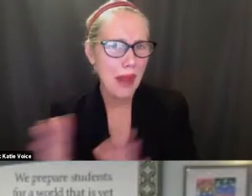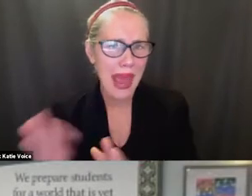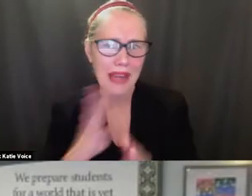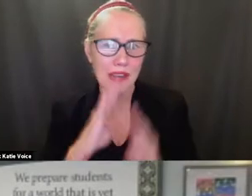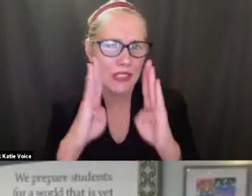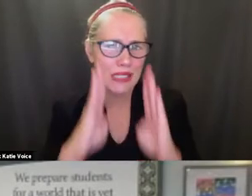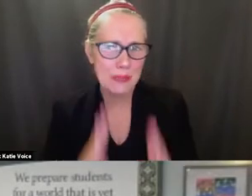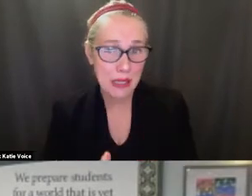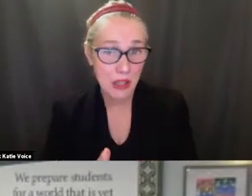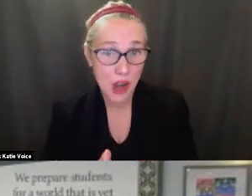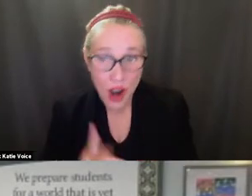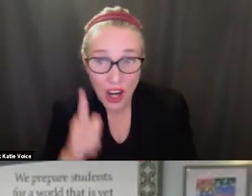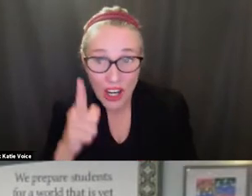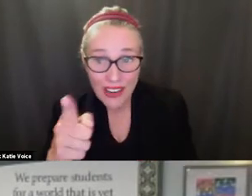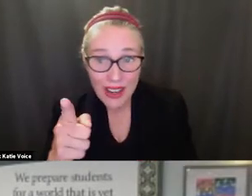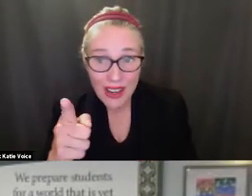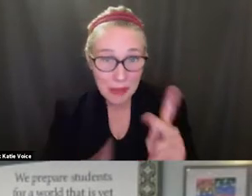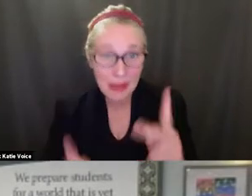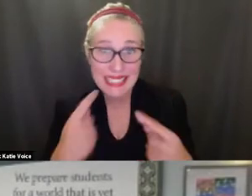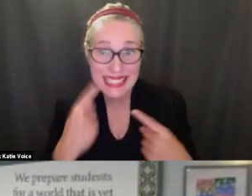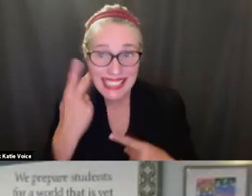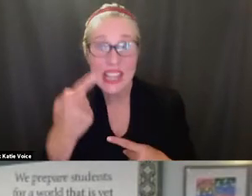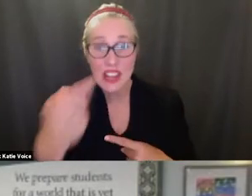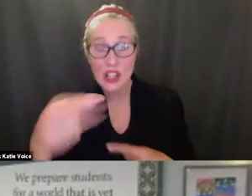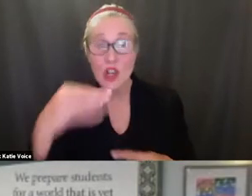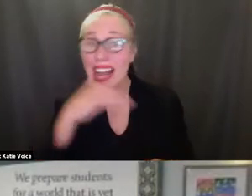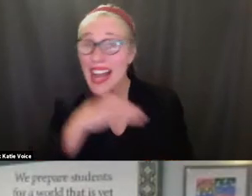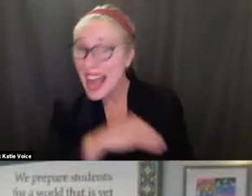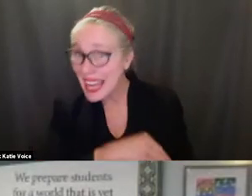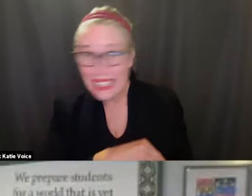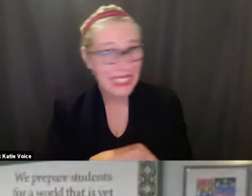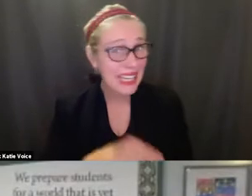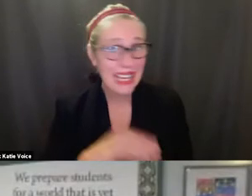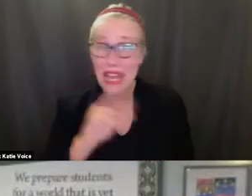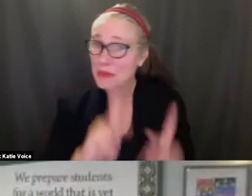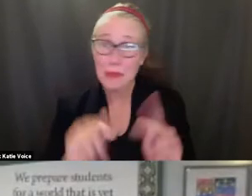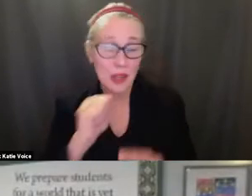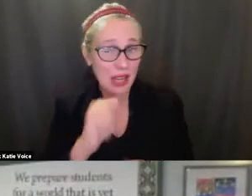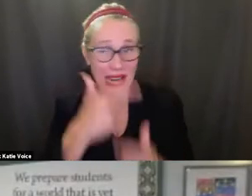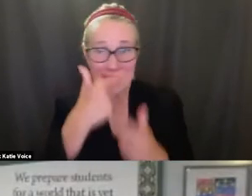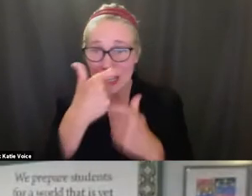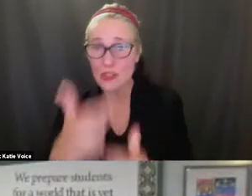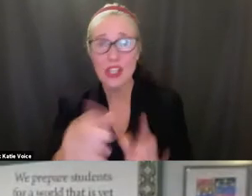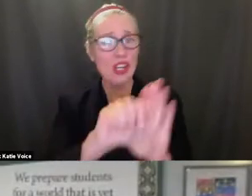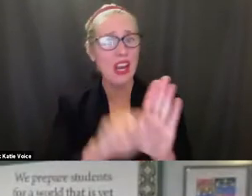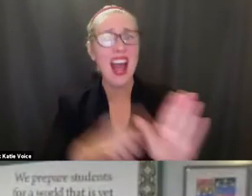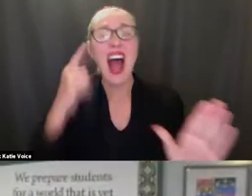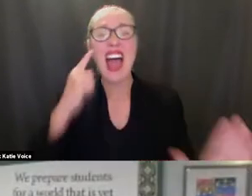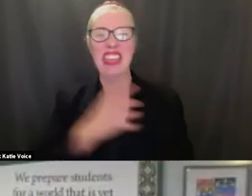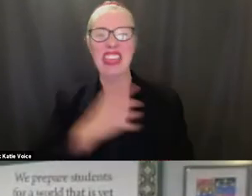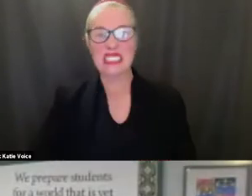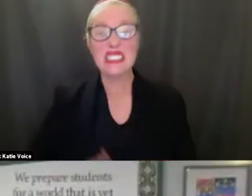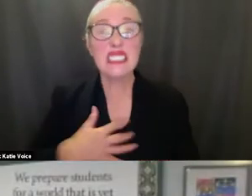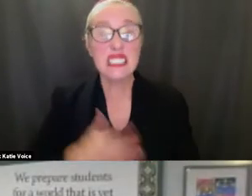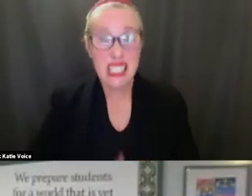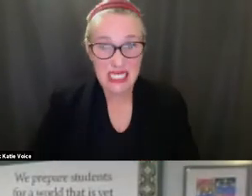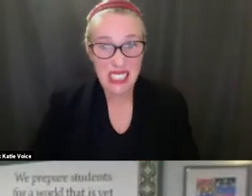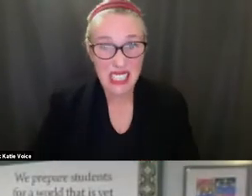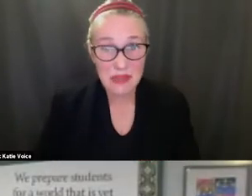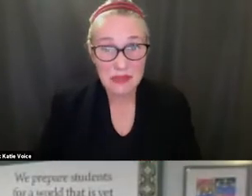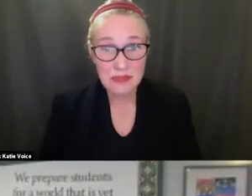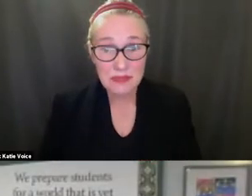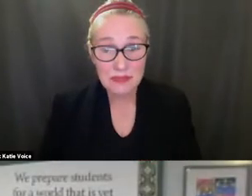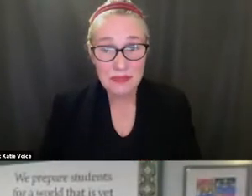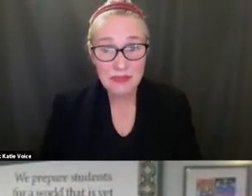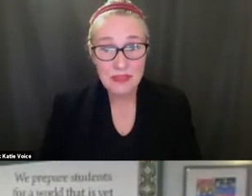seeing the truth that you are lying and they're not interested in your agenda anymore because it's disgusting fact